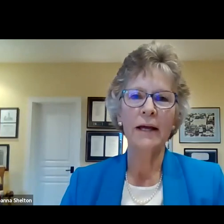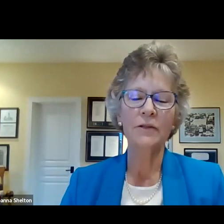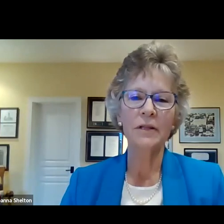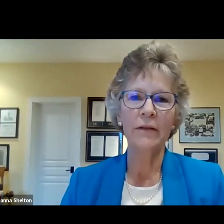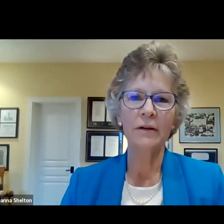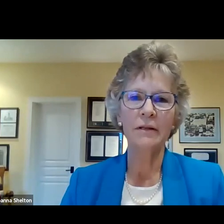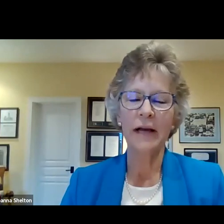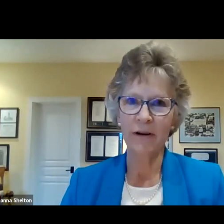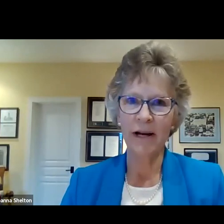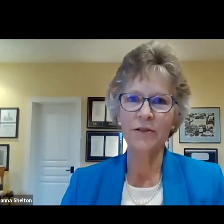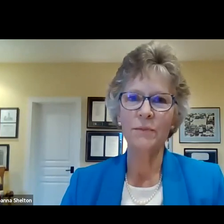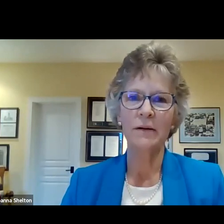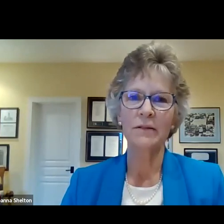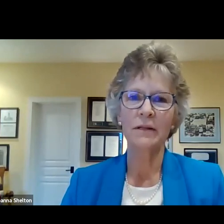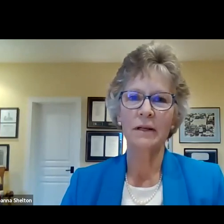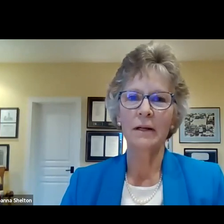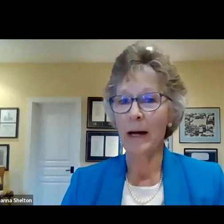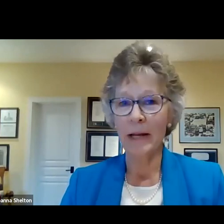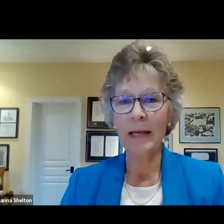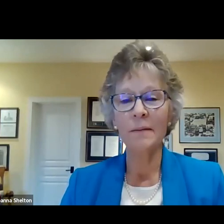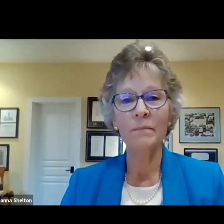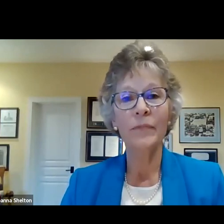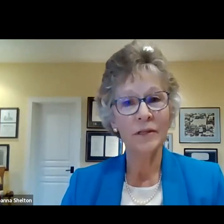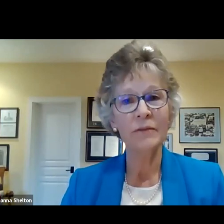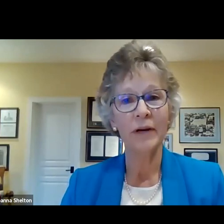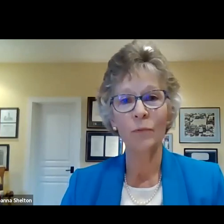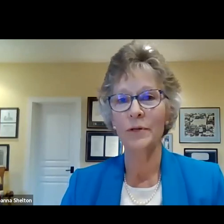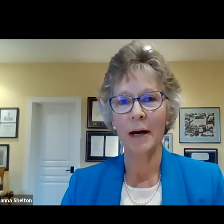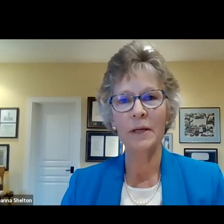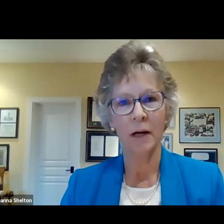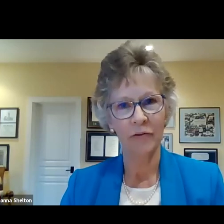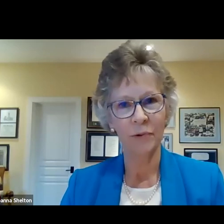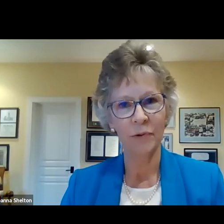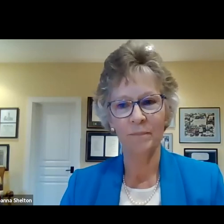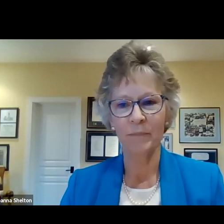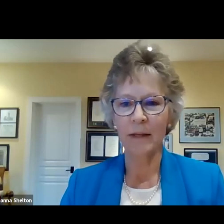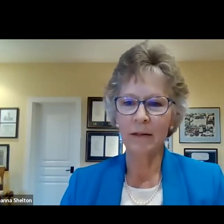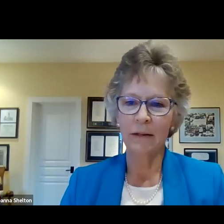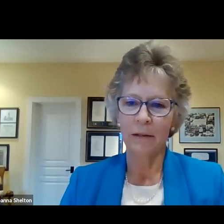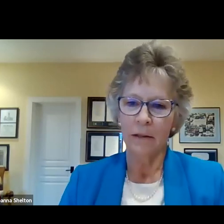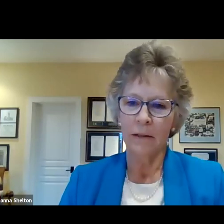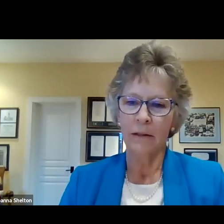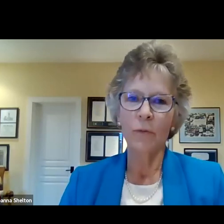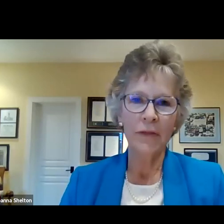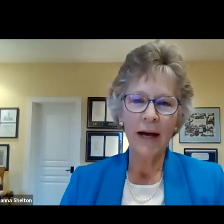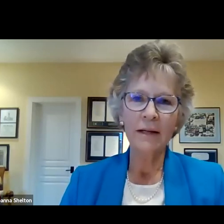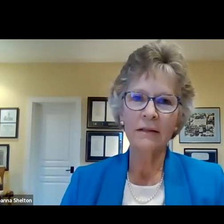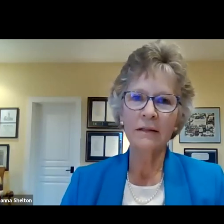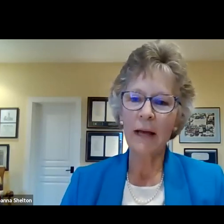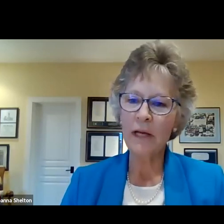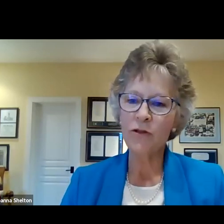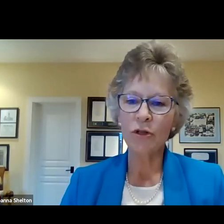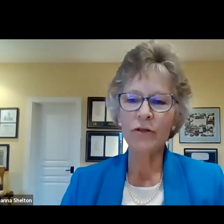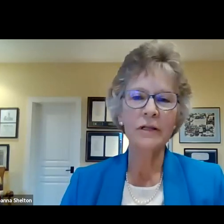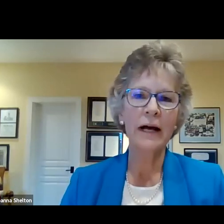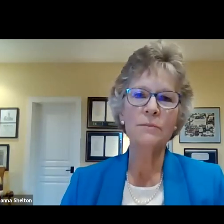this panel together and invited the speakers. Without him, this event would not be possible. With that,